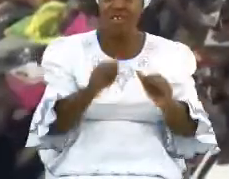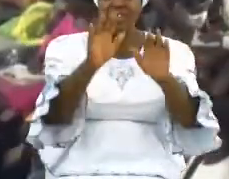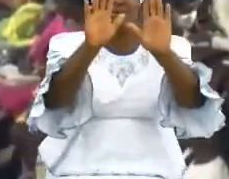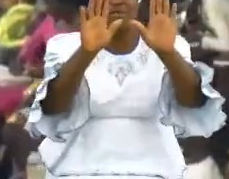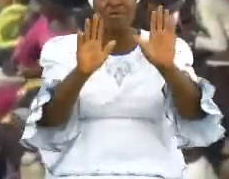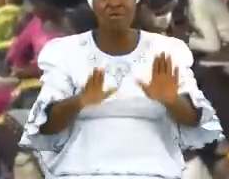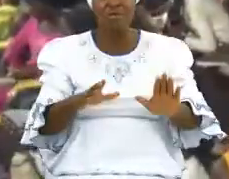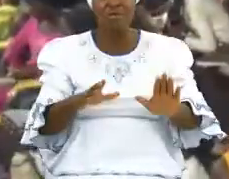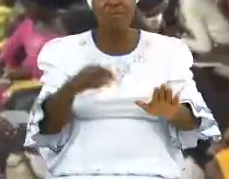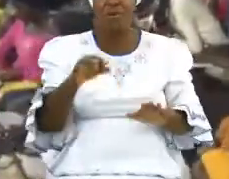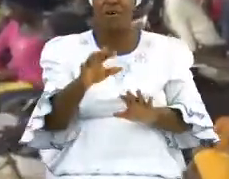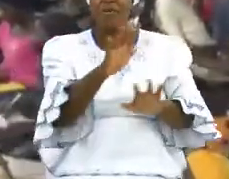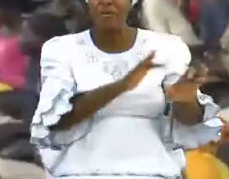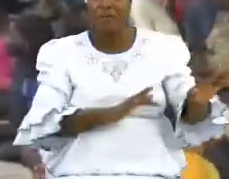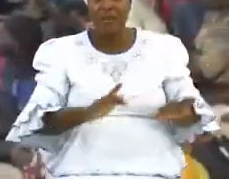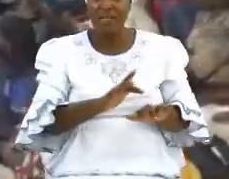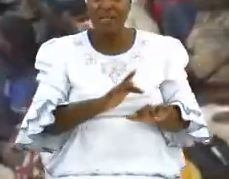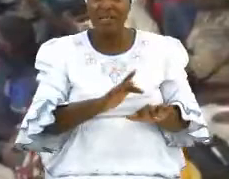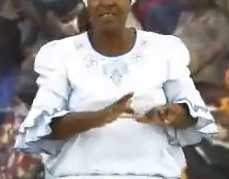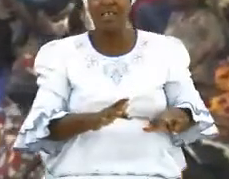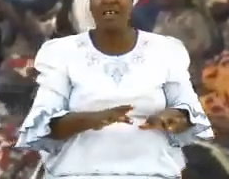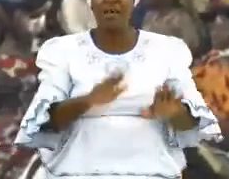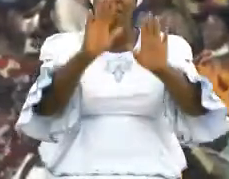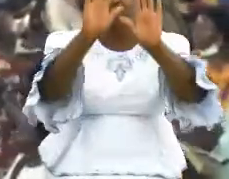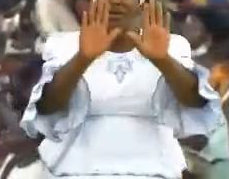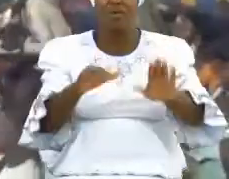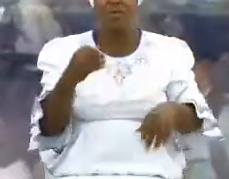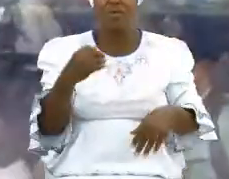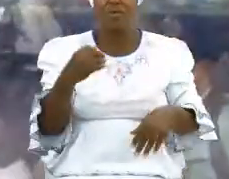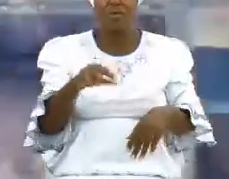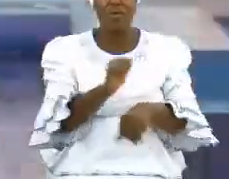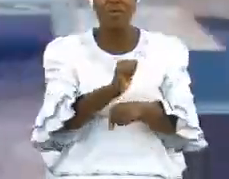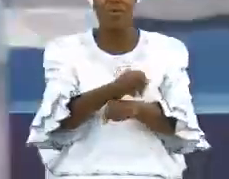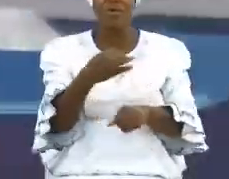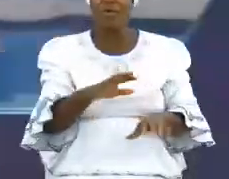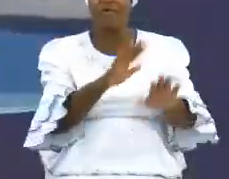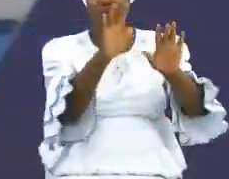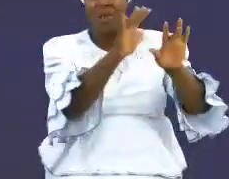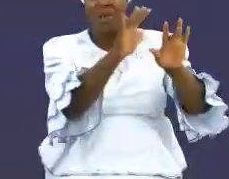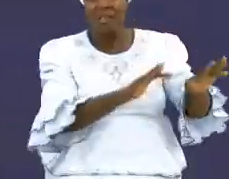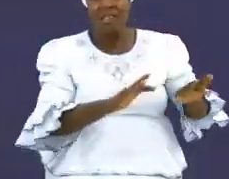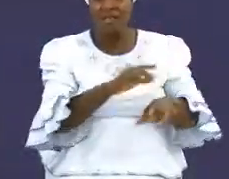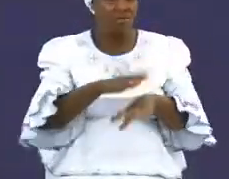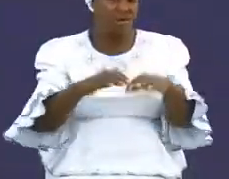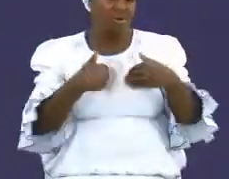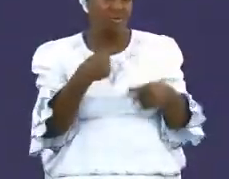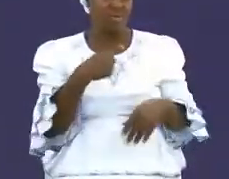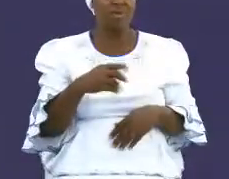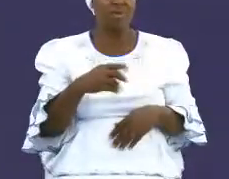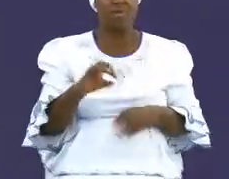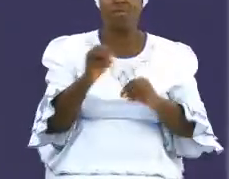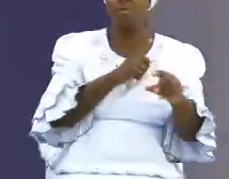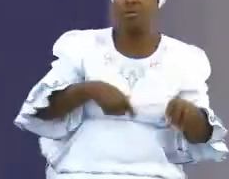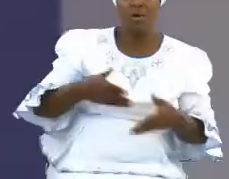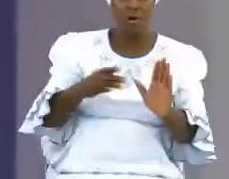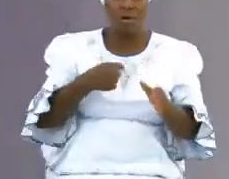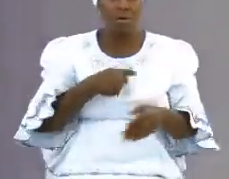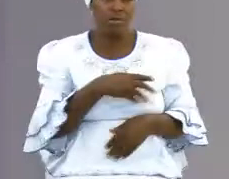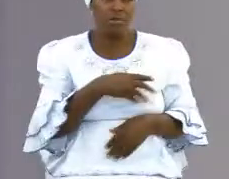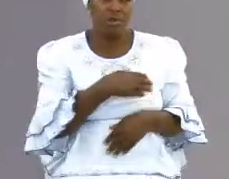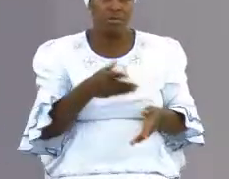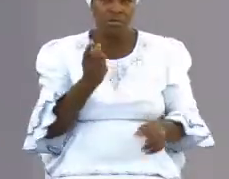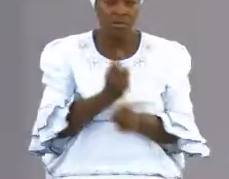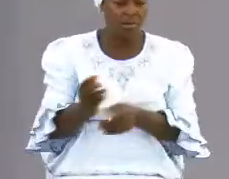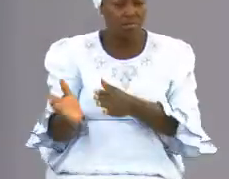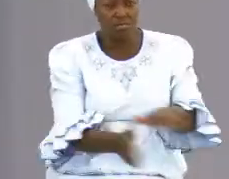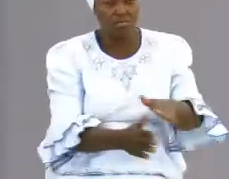of mercy. Miracle of mercy. And you don't have to say, oh Lord, give me chance. I want to improve on myself.